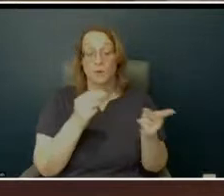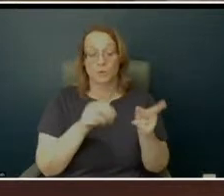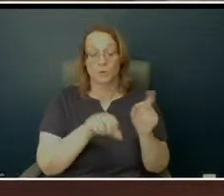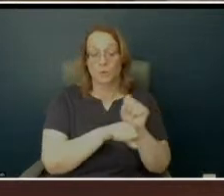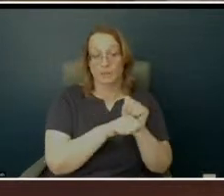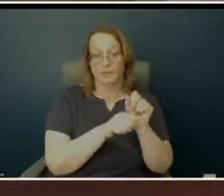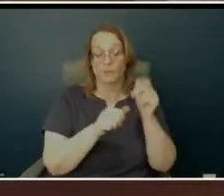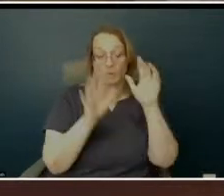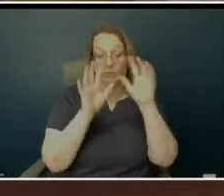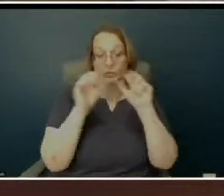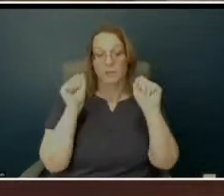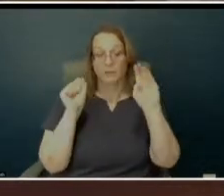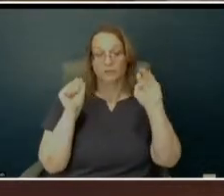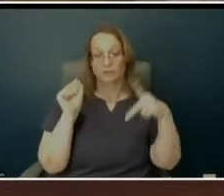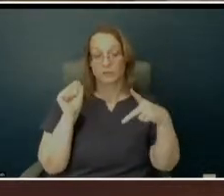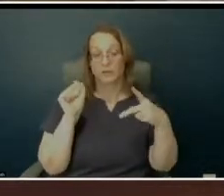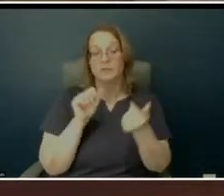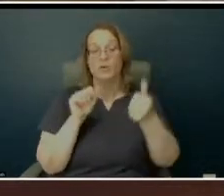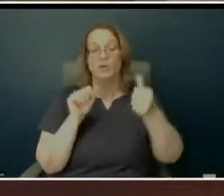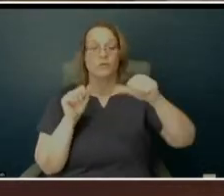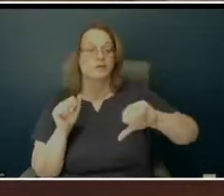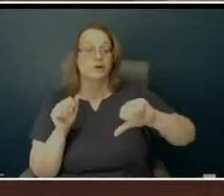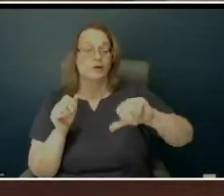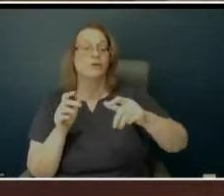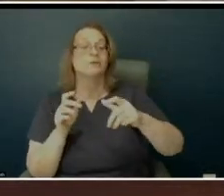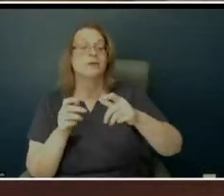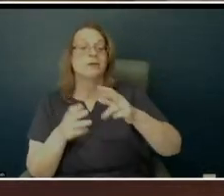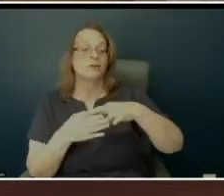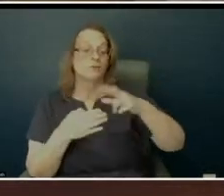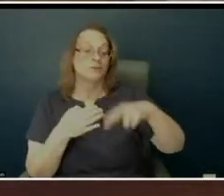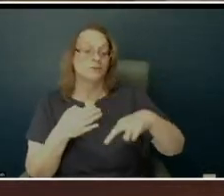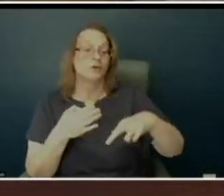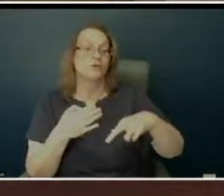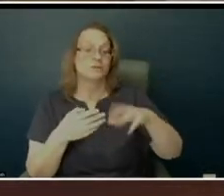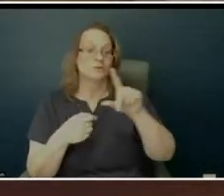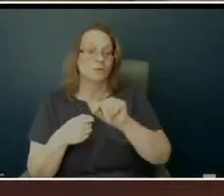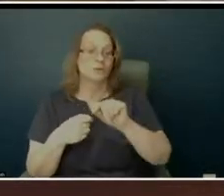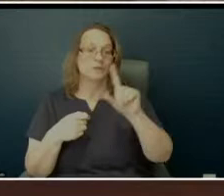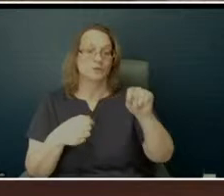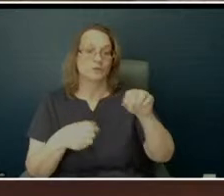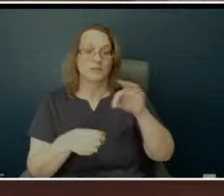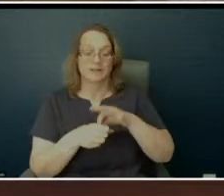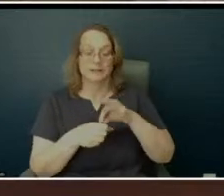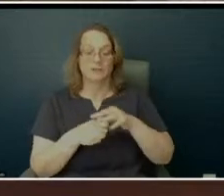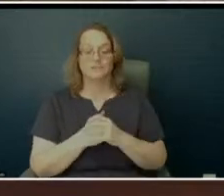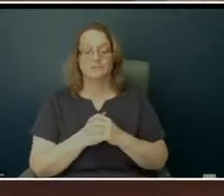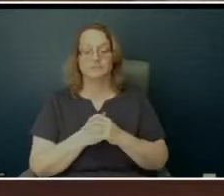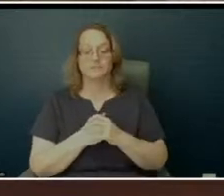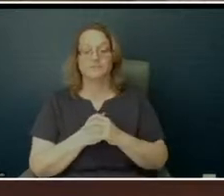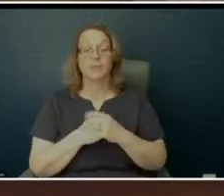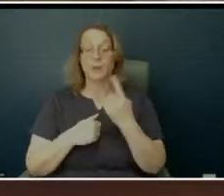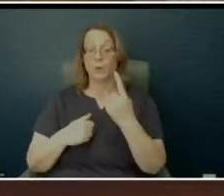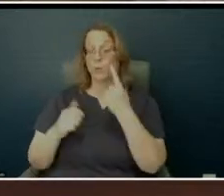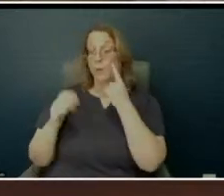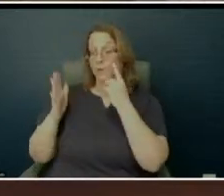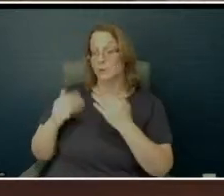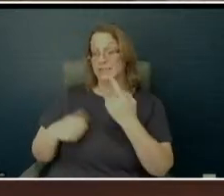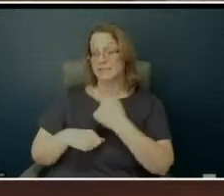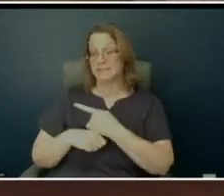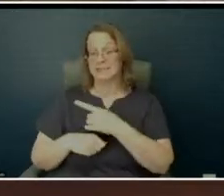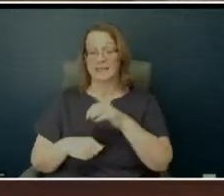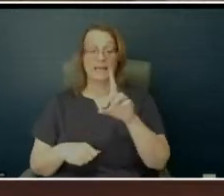election. When one of our witnesses today, Mr. Donahue, first saw this draft letter, he wrote this,